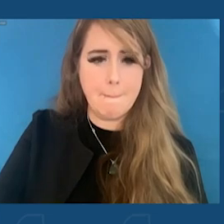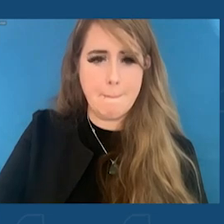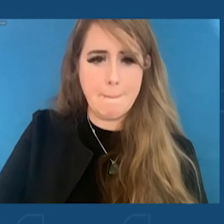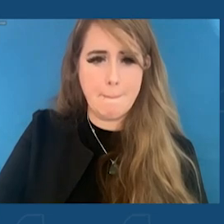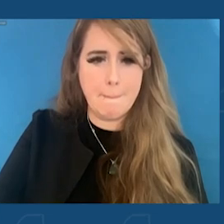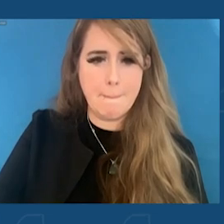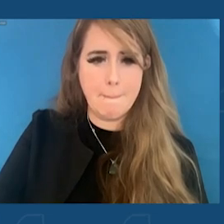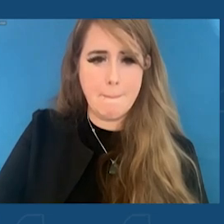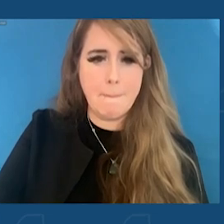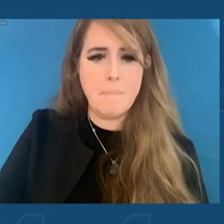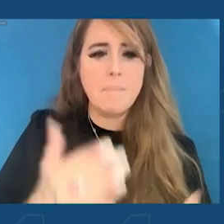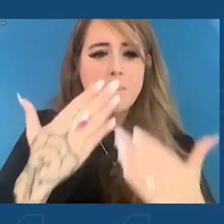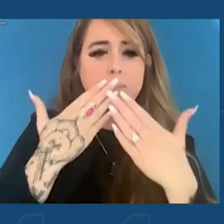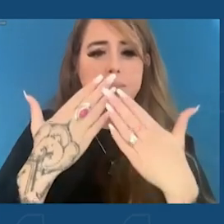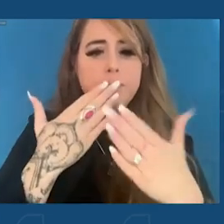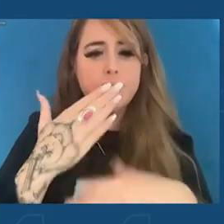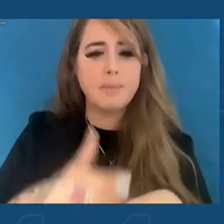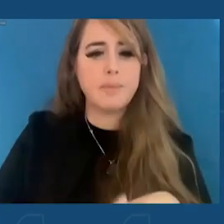Thank you.